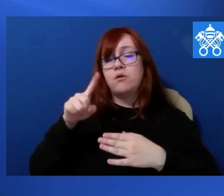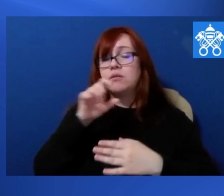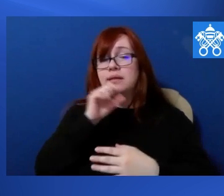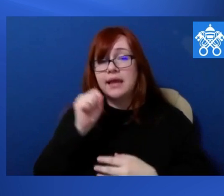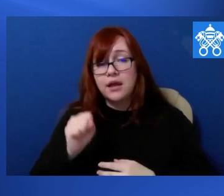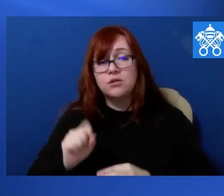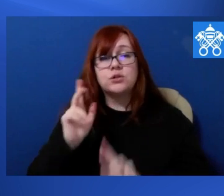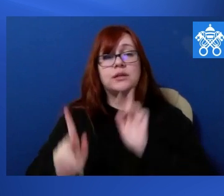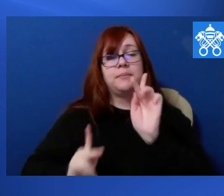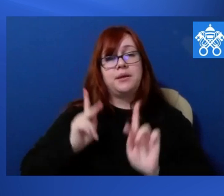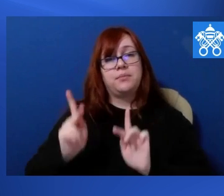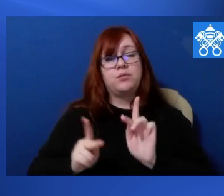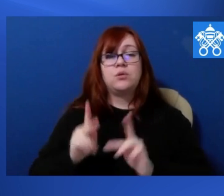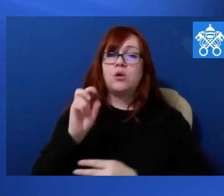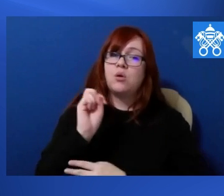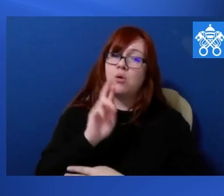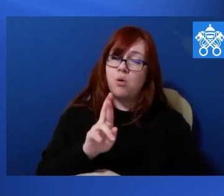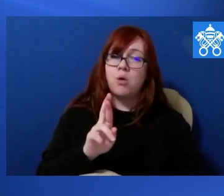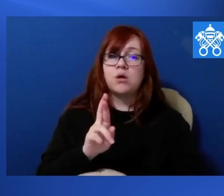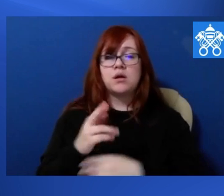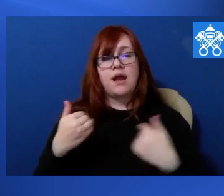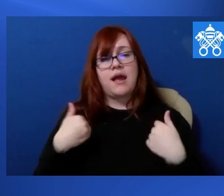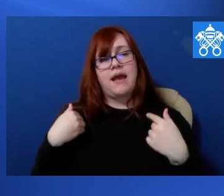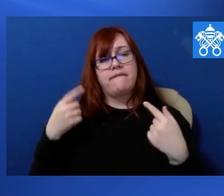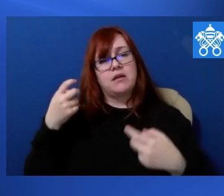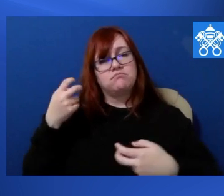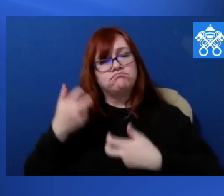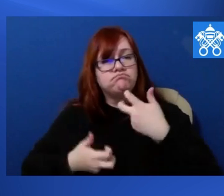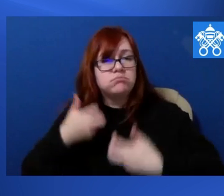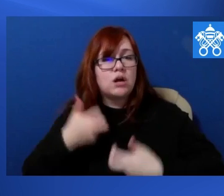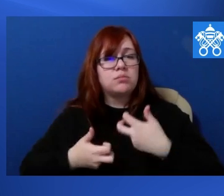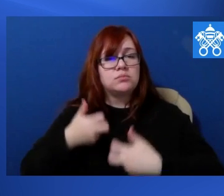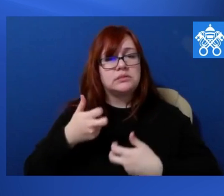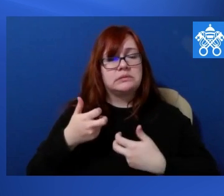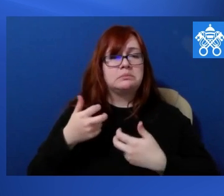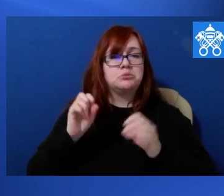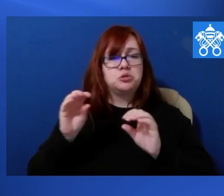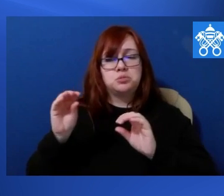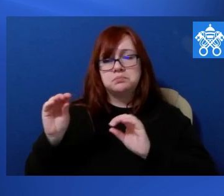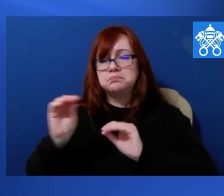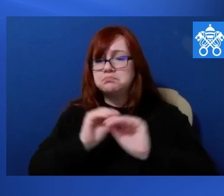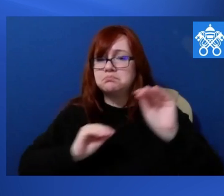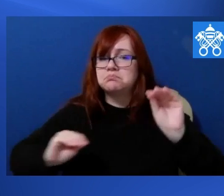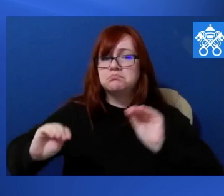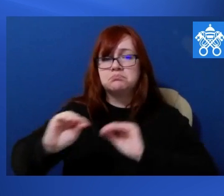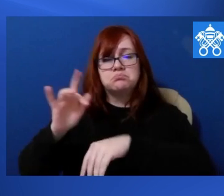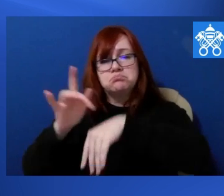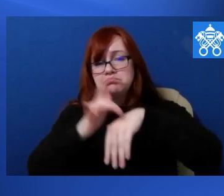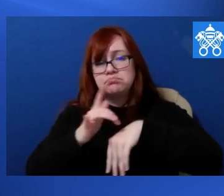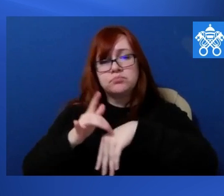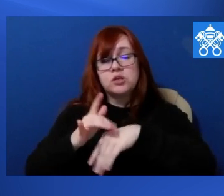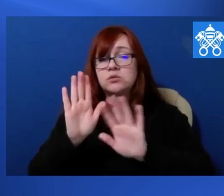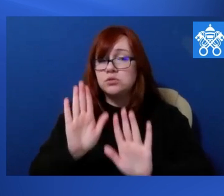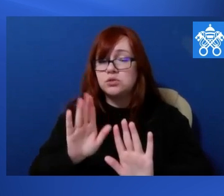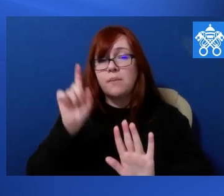those who have difficulty moving about. And it's necessary that the great beauty